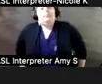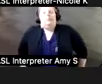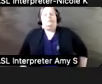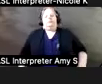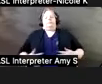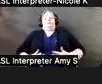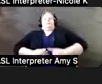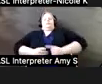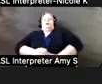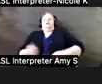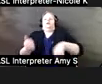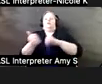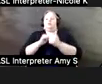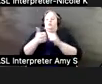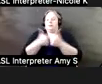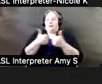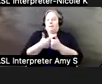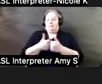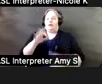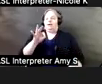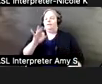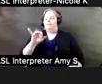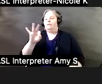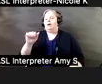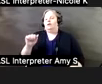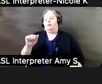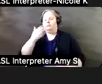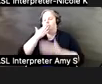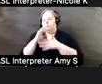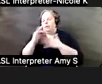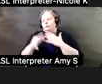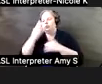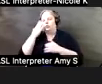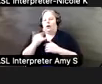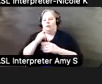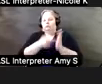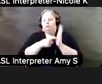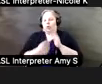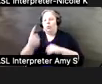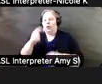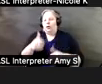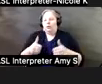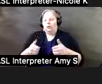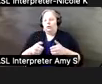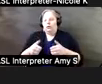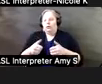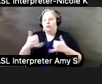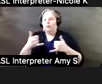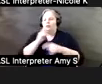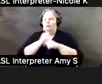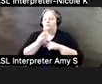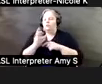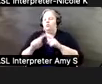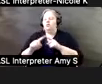For sports games, one of my favorite options is FIFA. FIFA is a good option because it requires one joystick to play and only a couple different